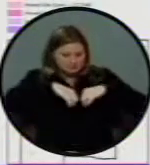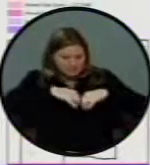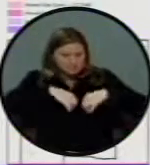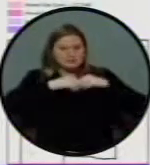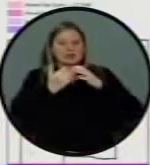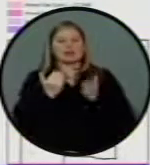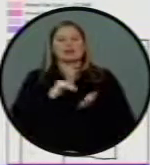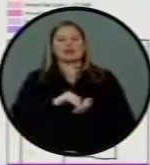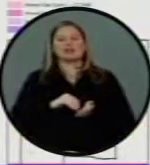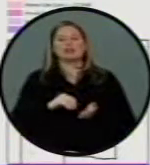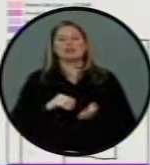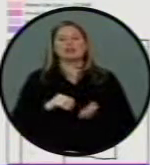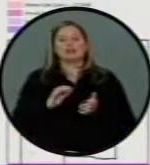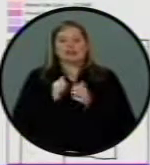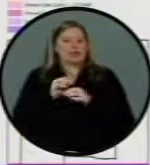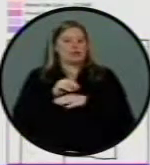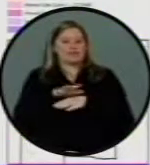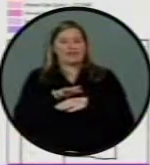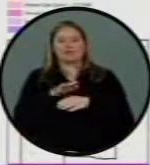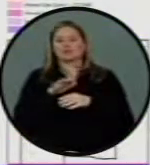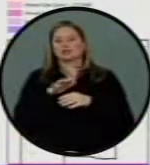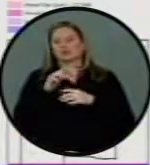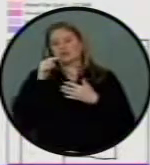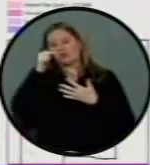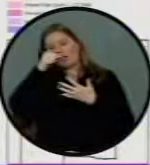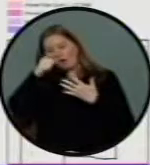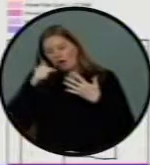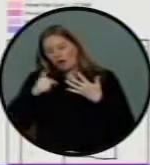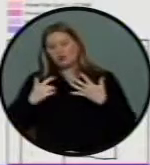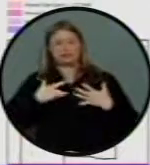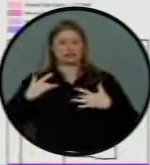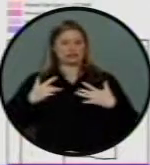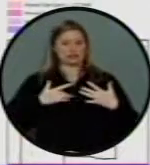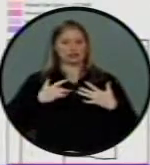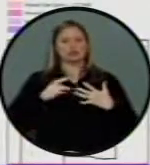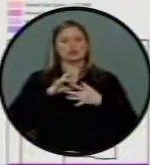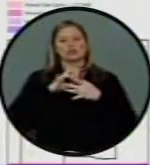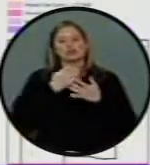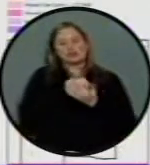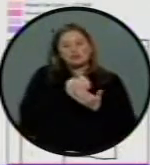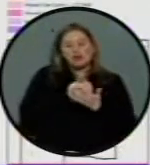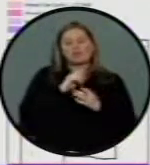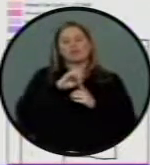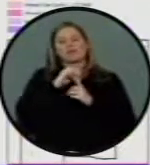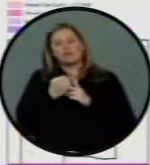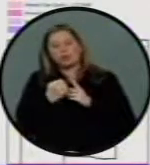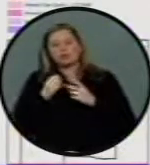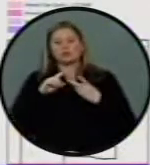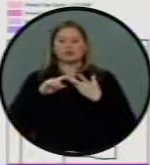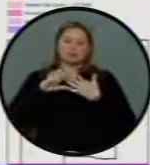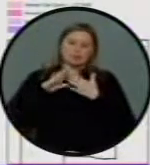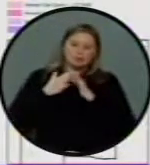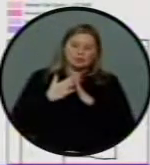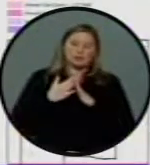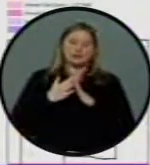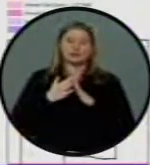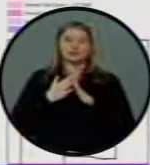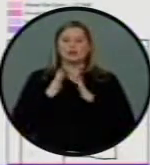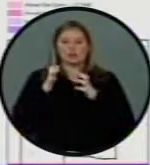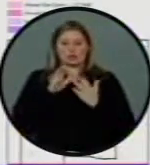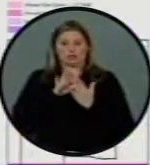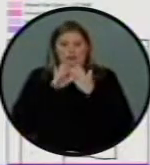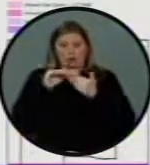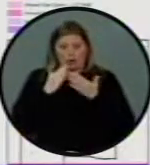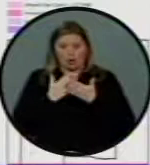of how it would affect all the different variables that we'd be concerned with, the economic and the environmental and the community-minded concerns.